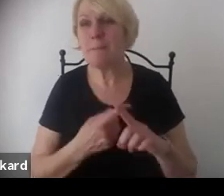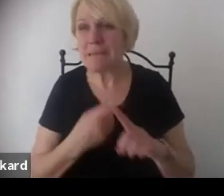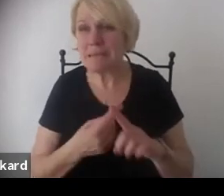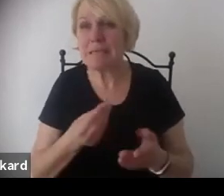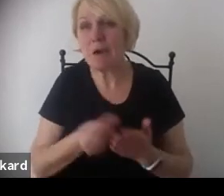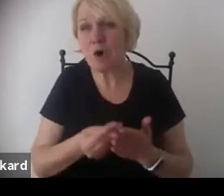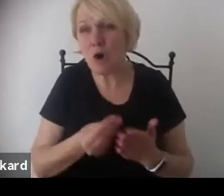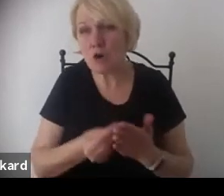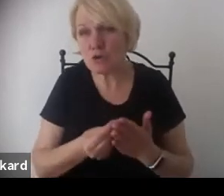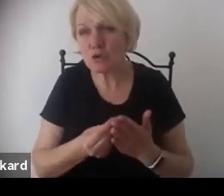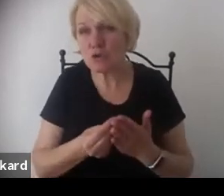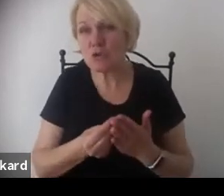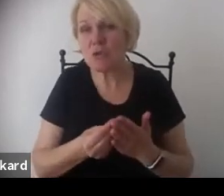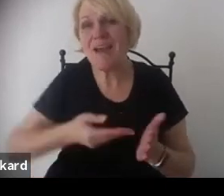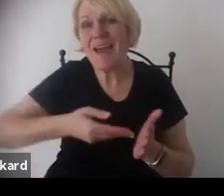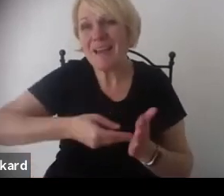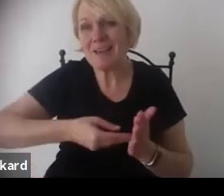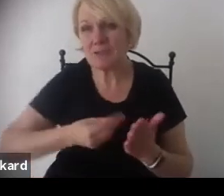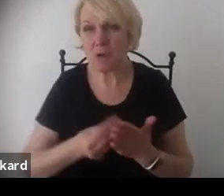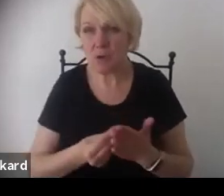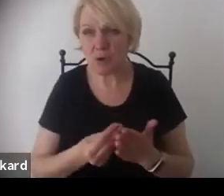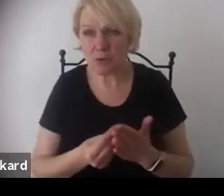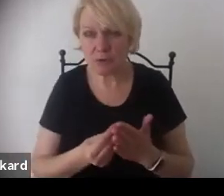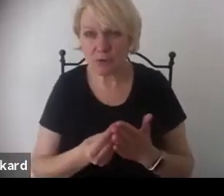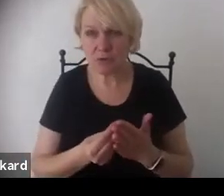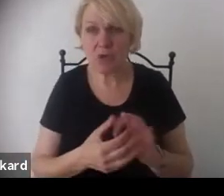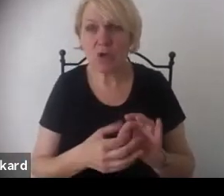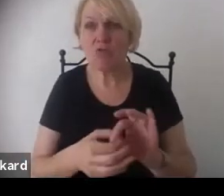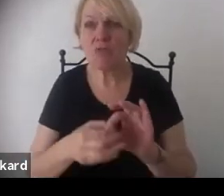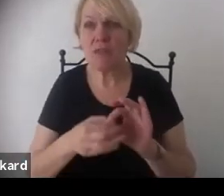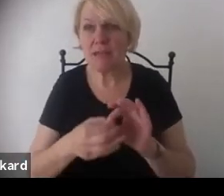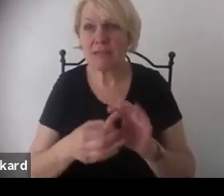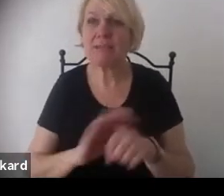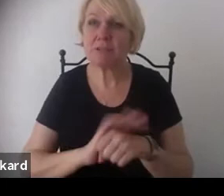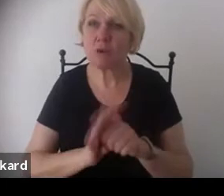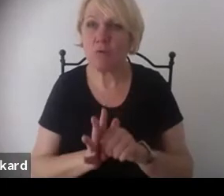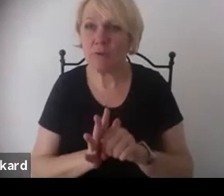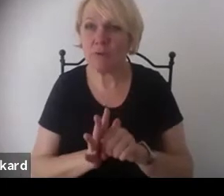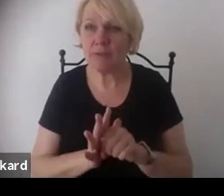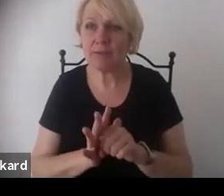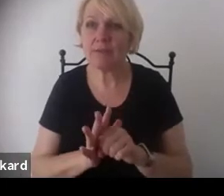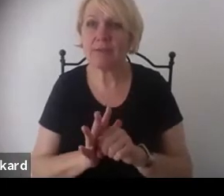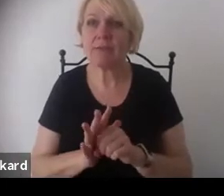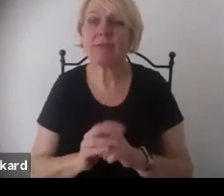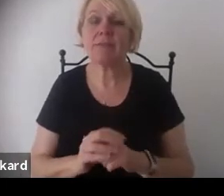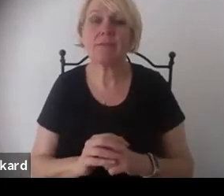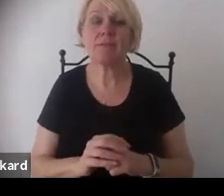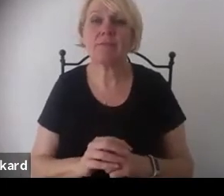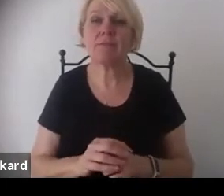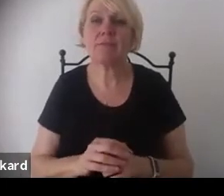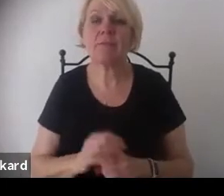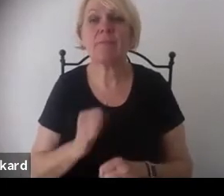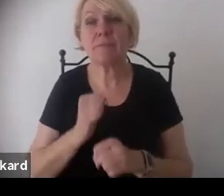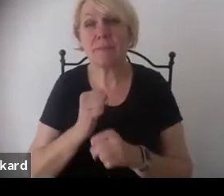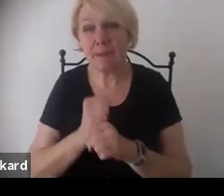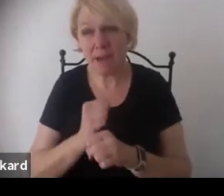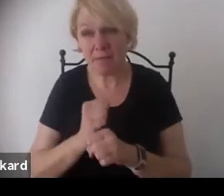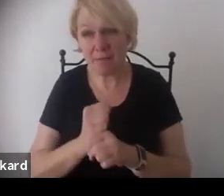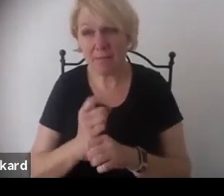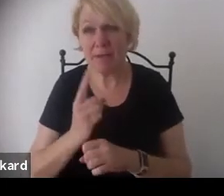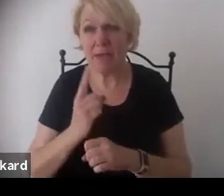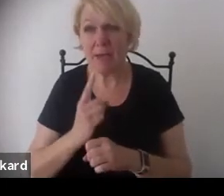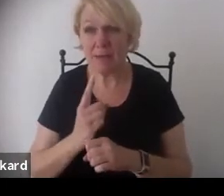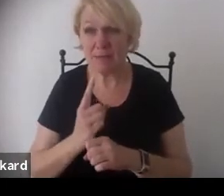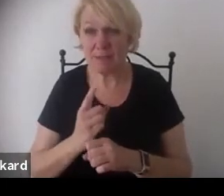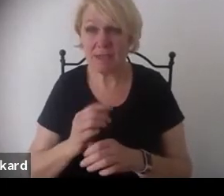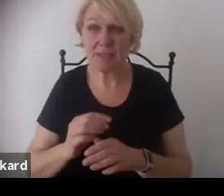costs, extra costs related to COVID-19, the government have said nationally that